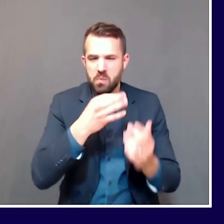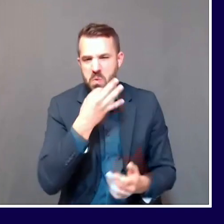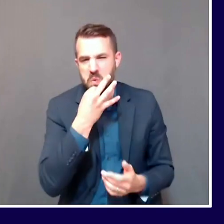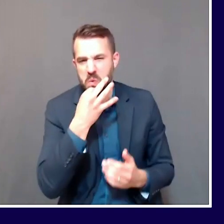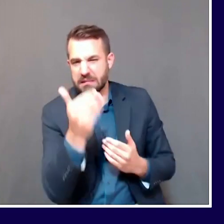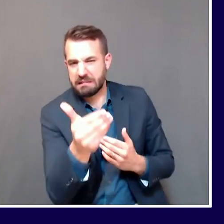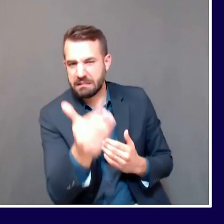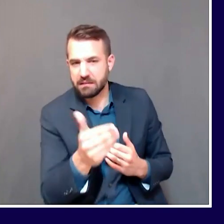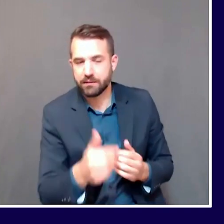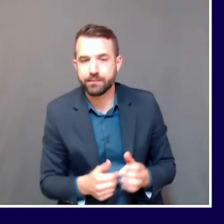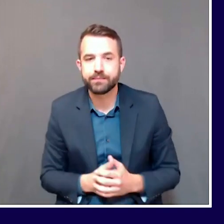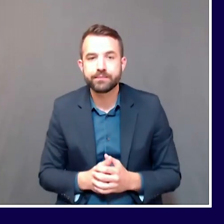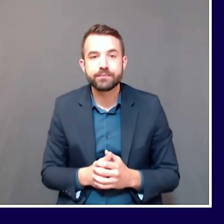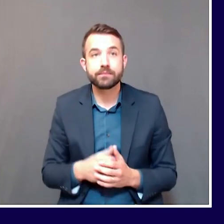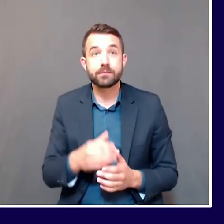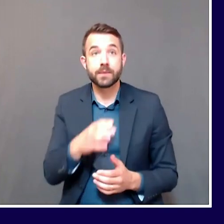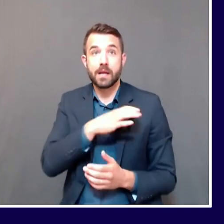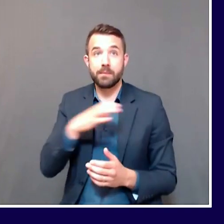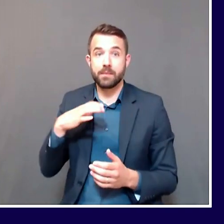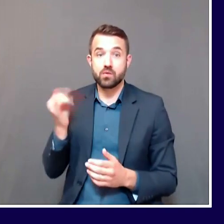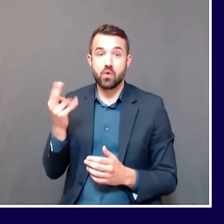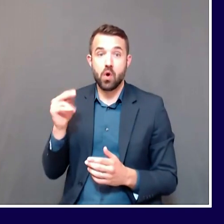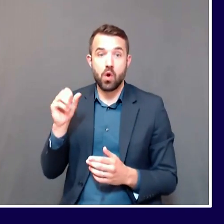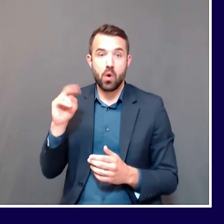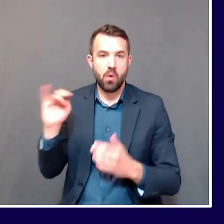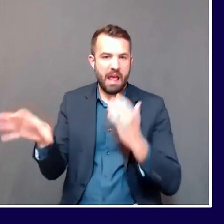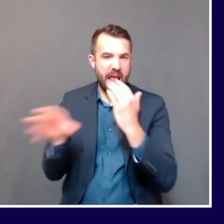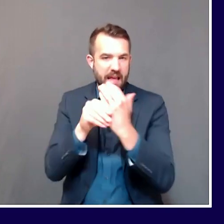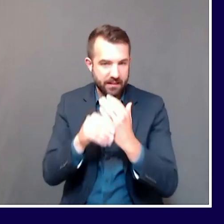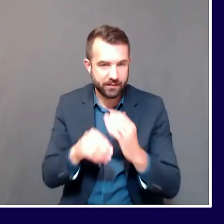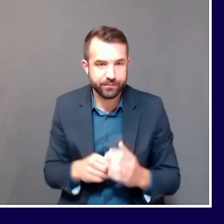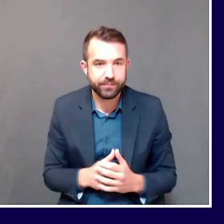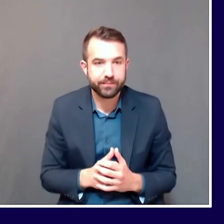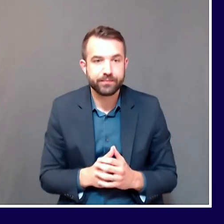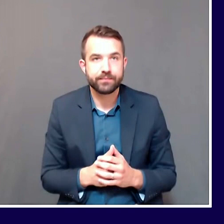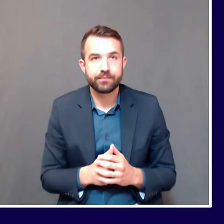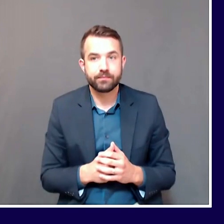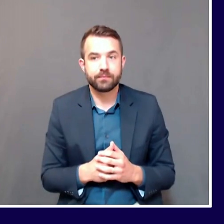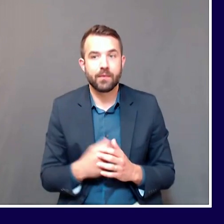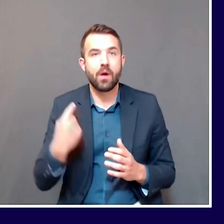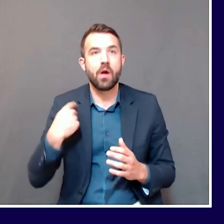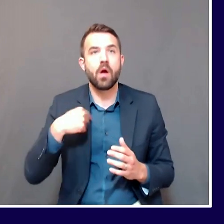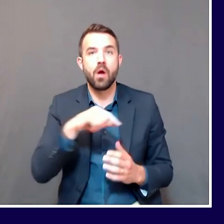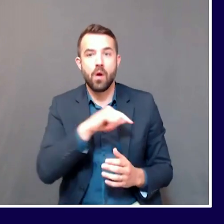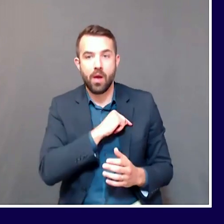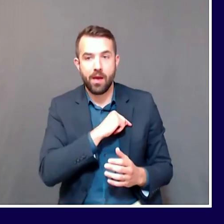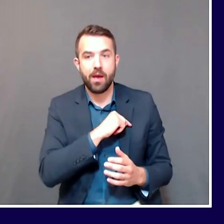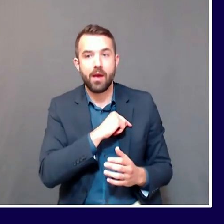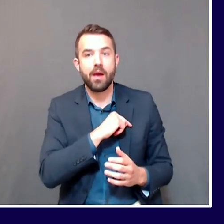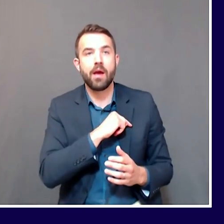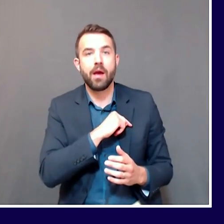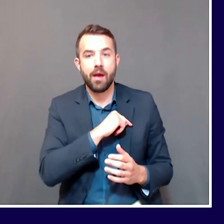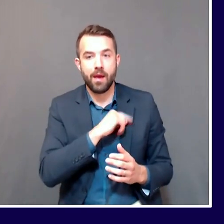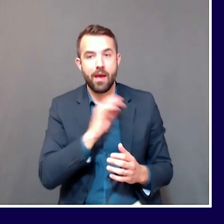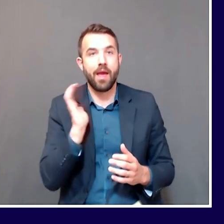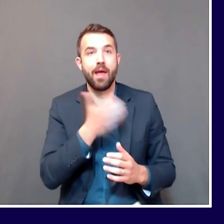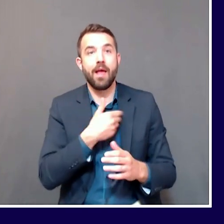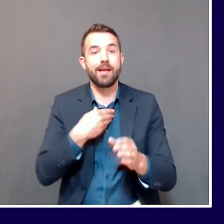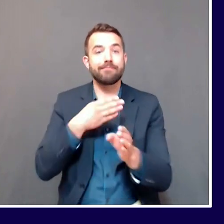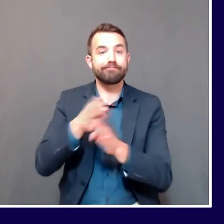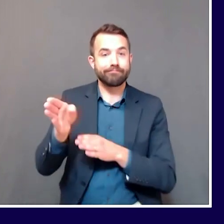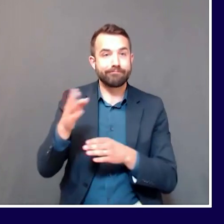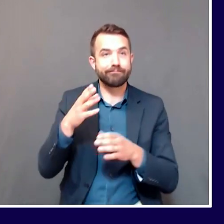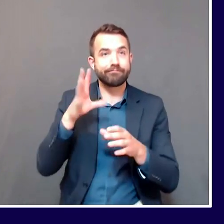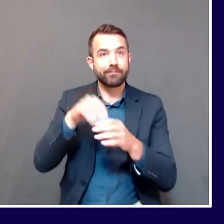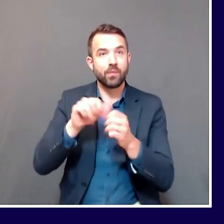health officer at the Department of Health and Human Services who's working both with Maine CDC as well as across our